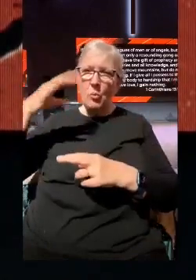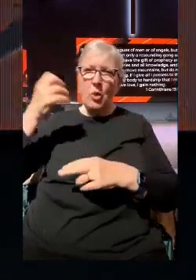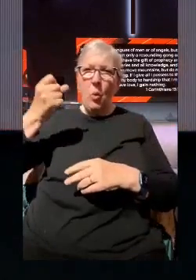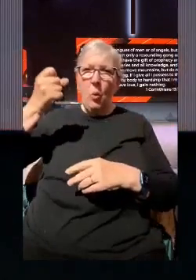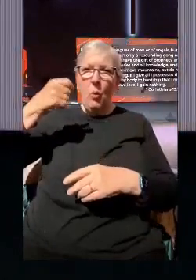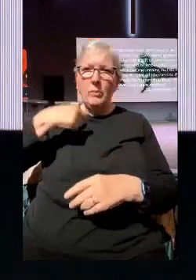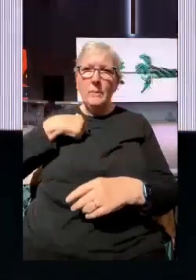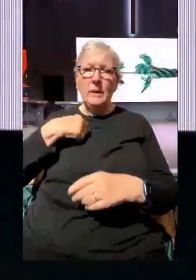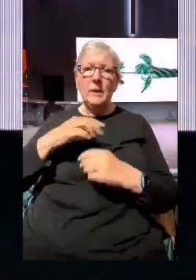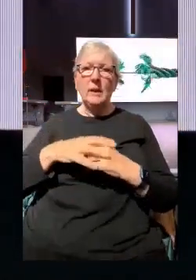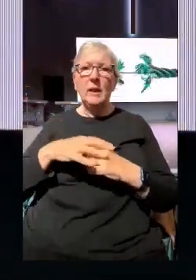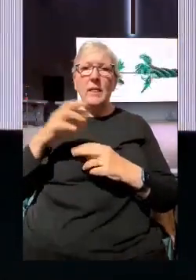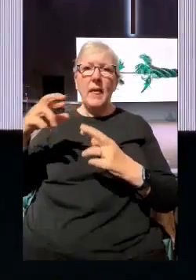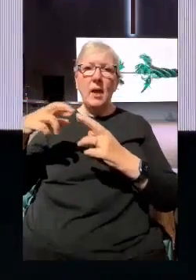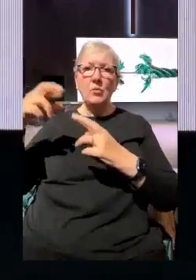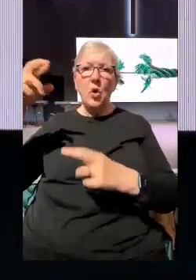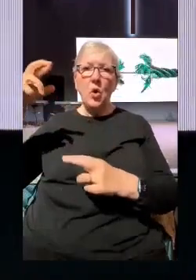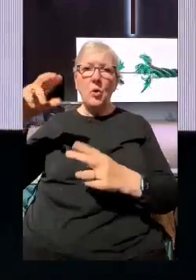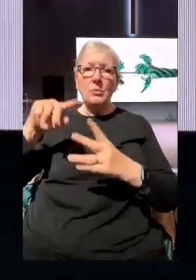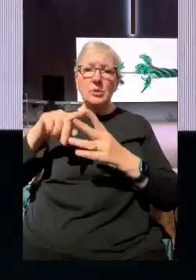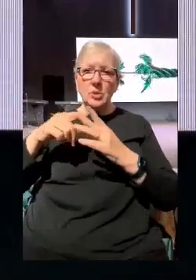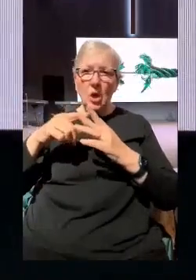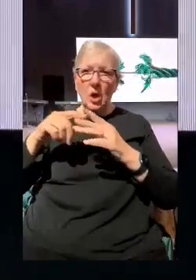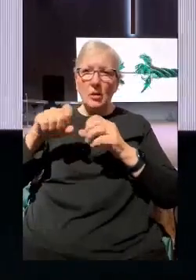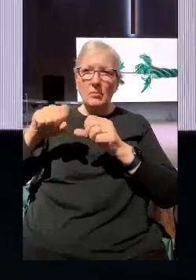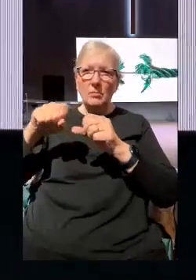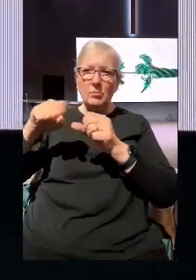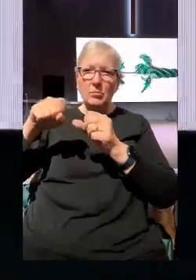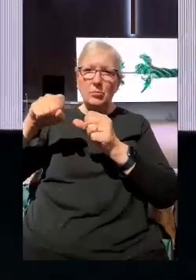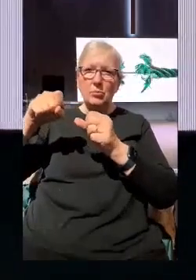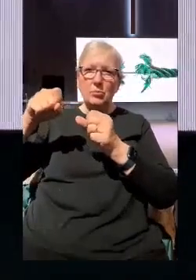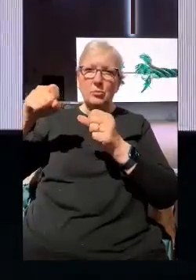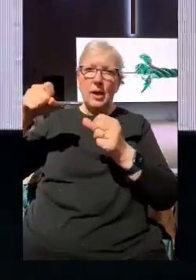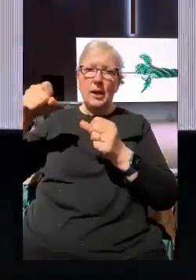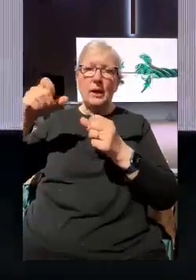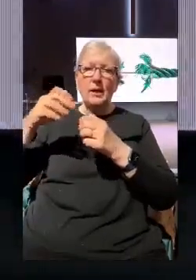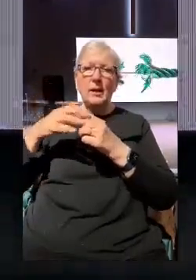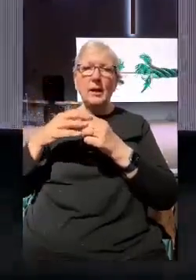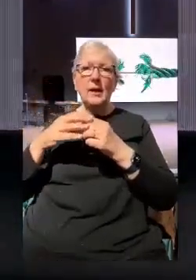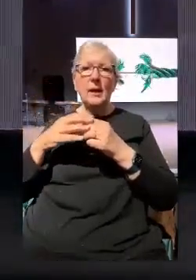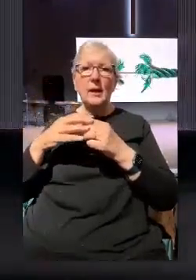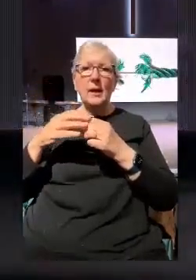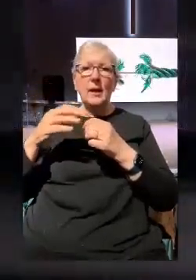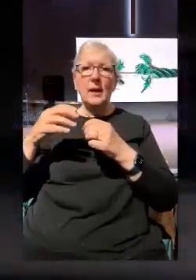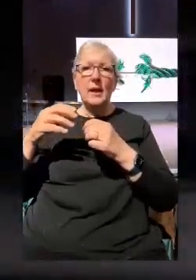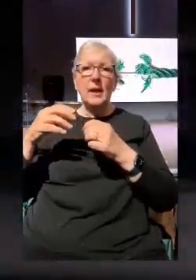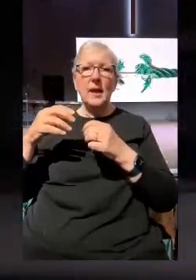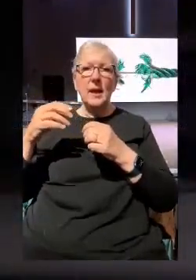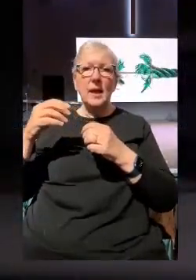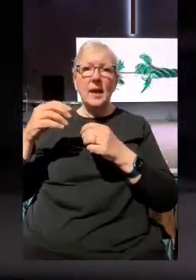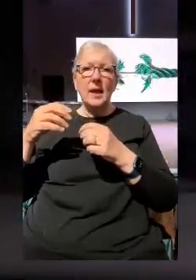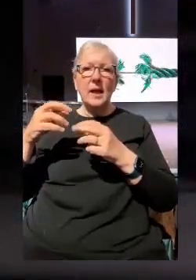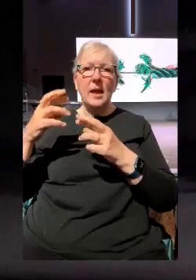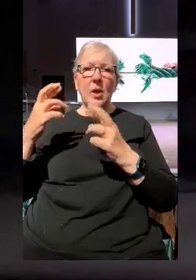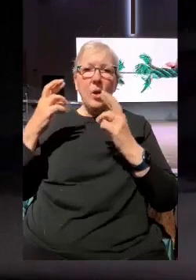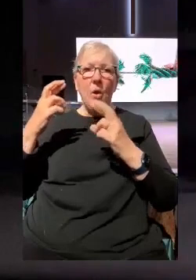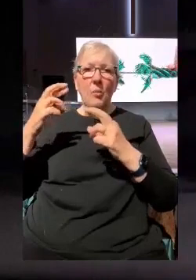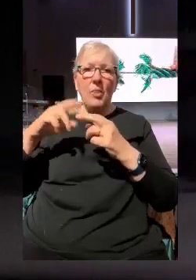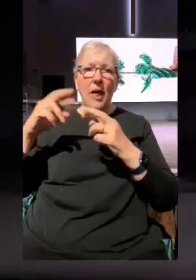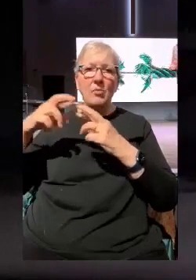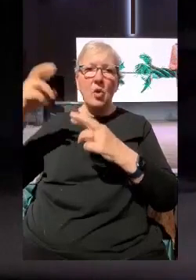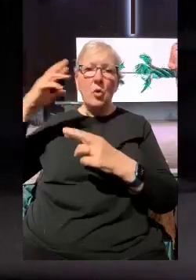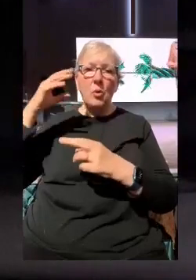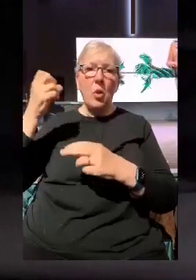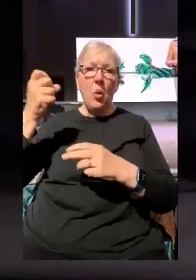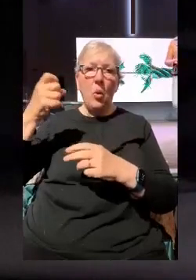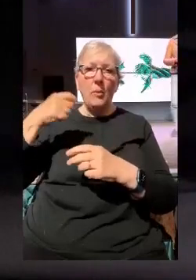But that rope starts to fray. If you fall, will the rope you're hanging on hold you? When I was in college, I have a lot of